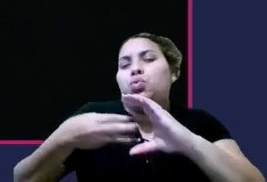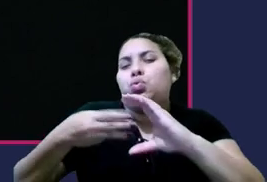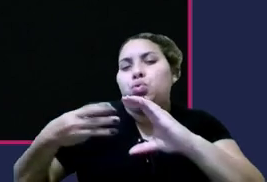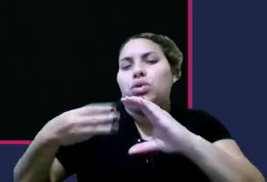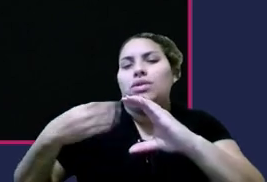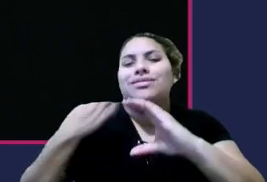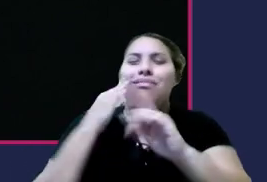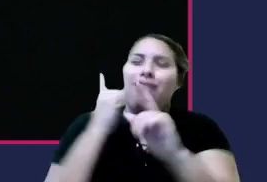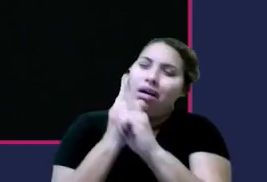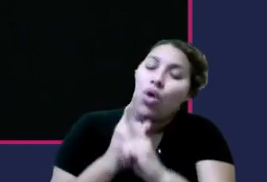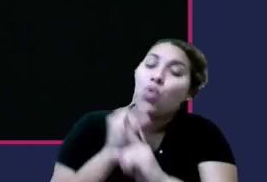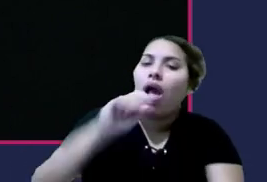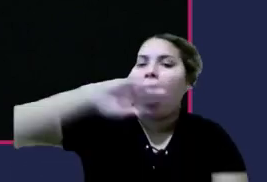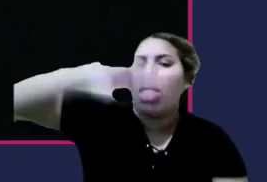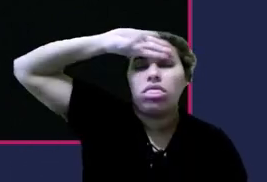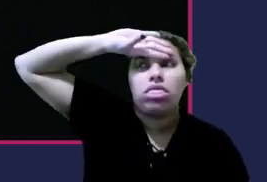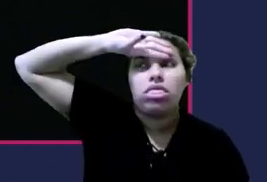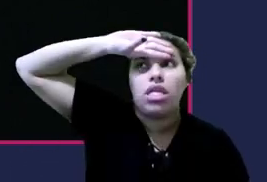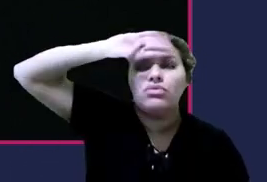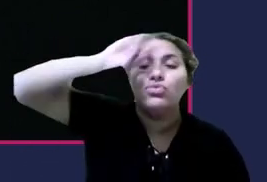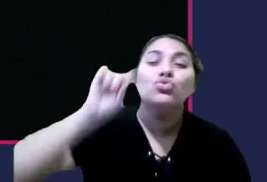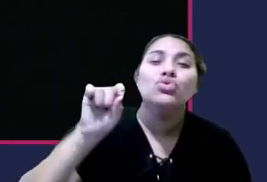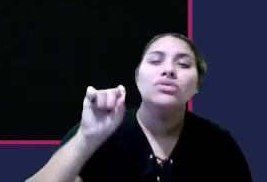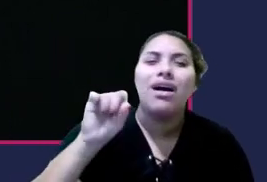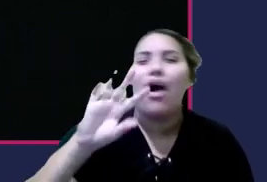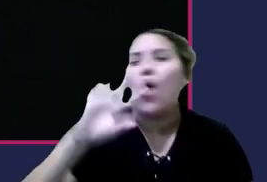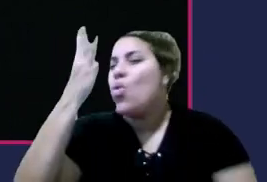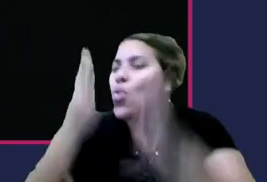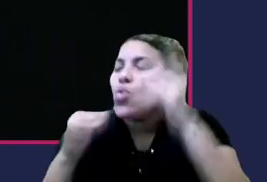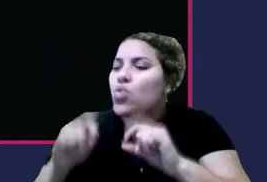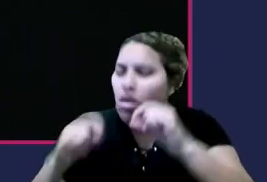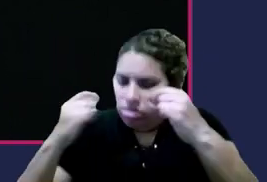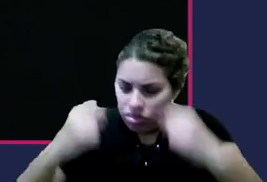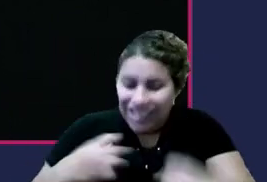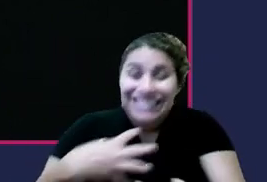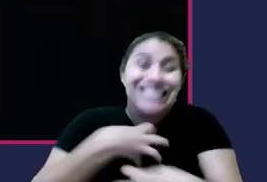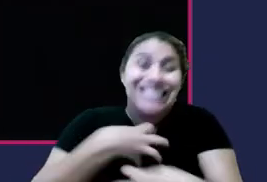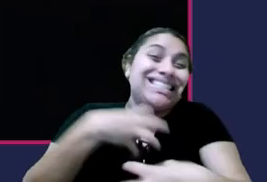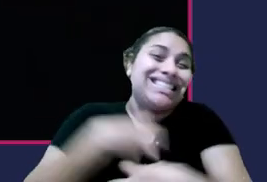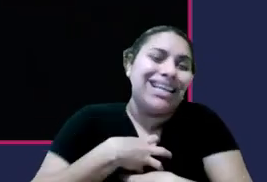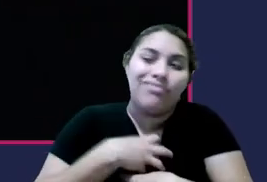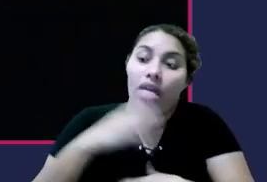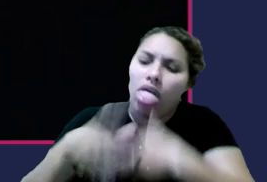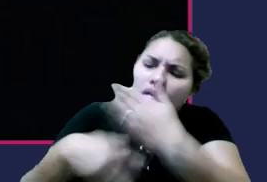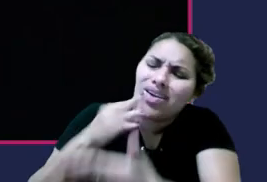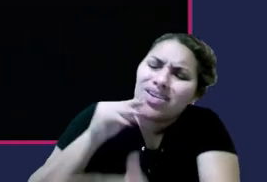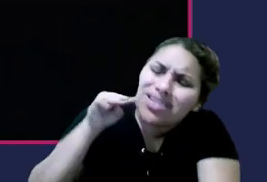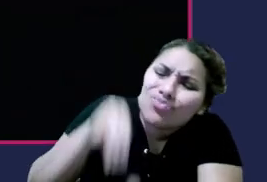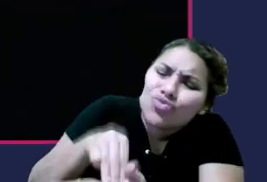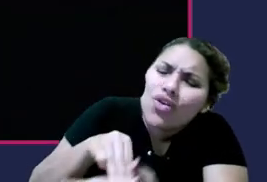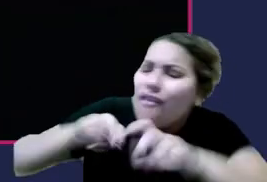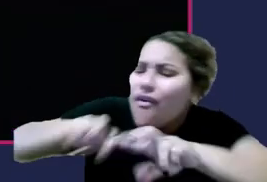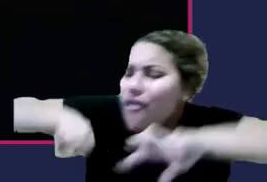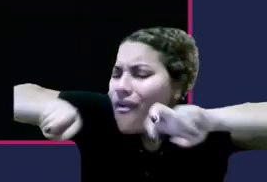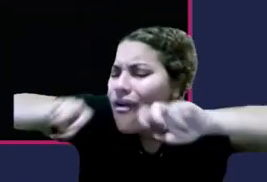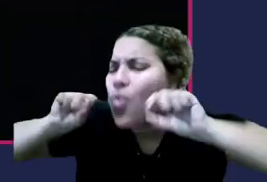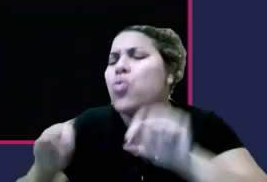rare disease, we treat symptoms. We don't really treat the cause.